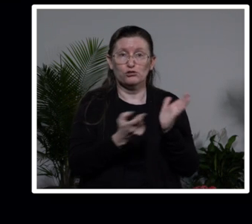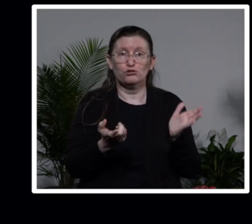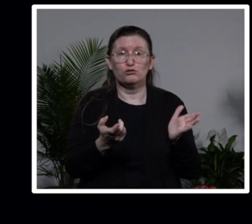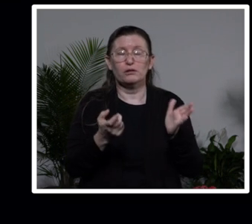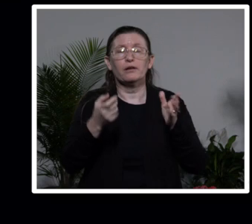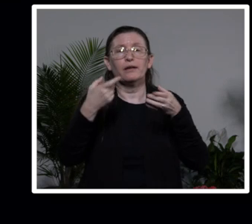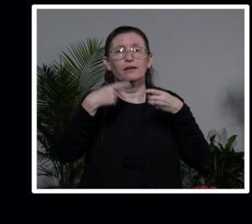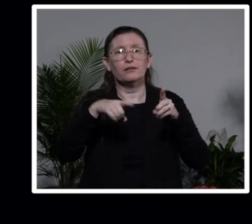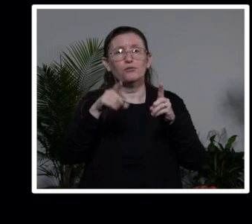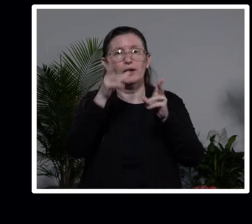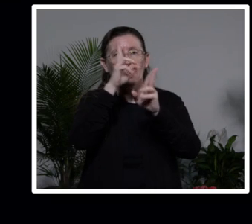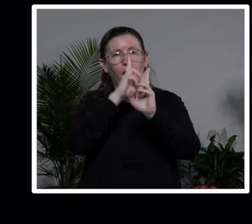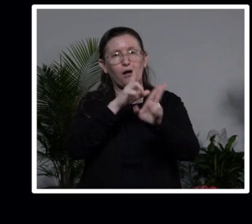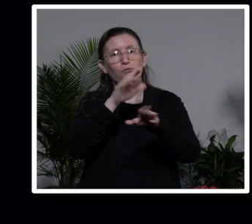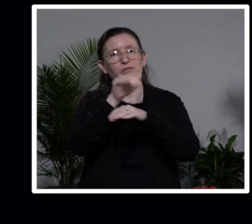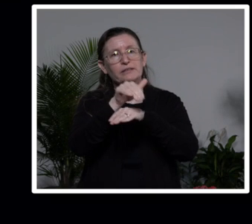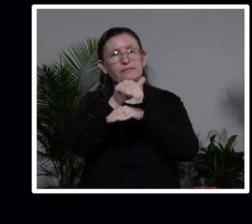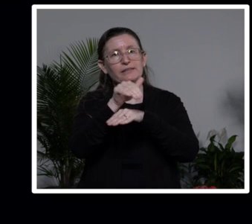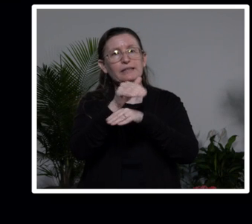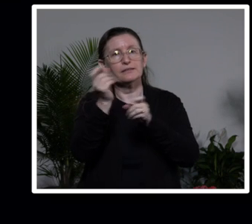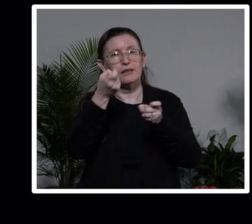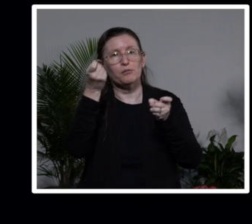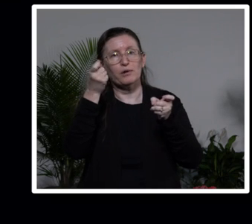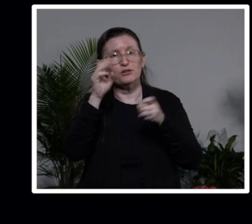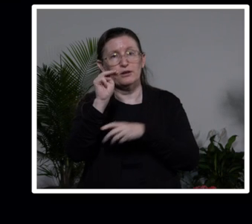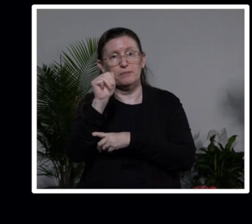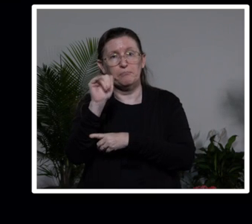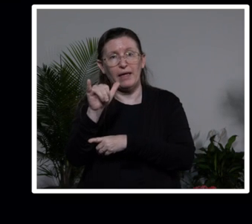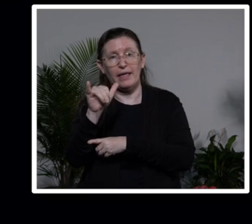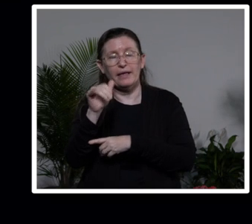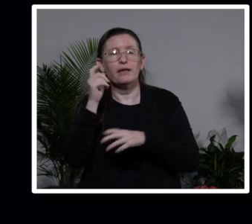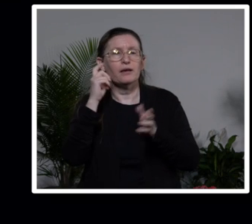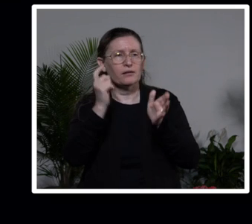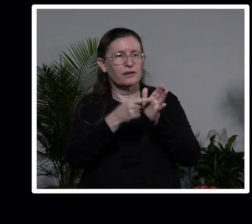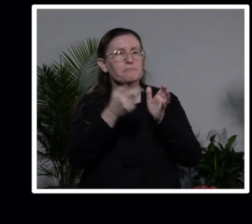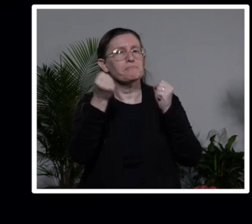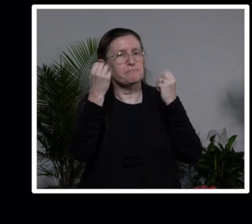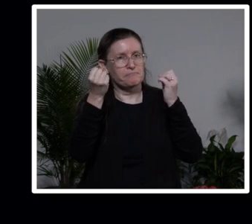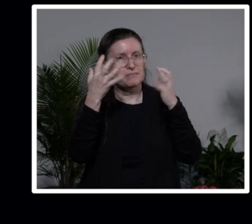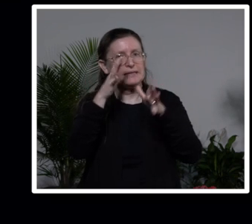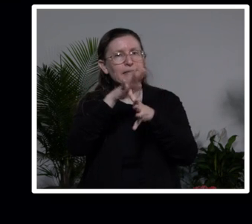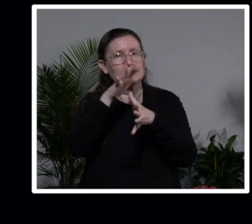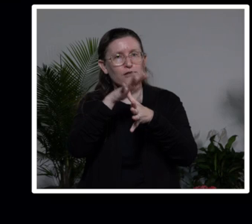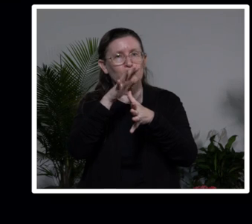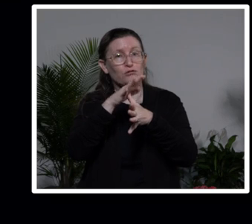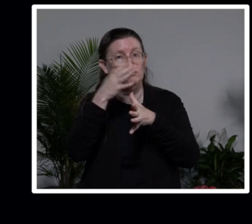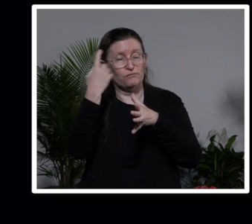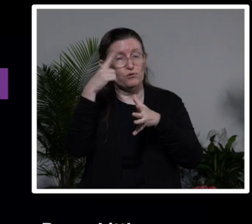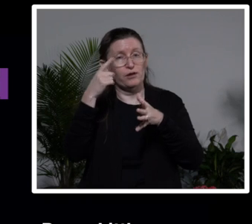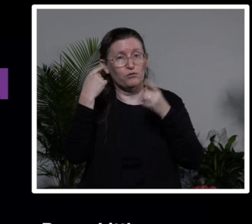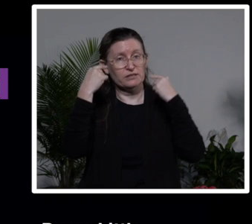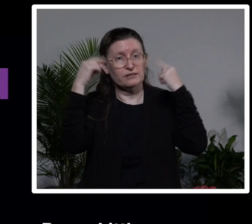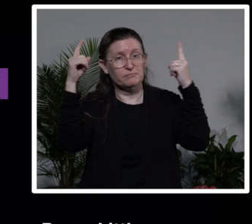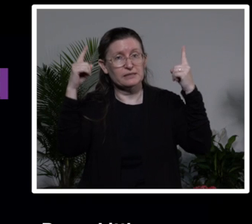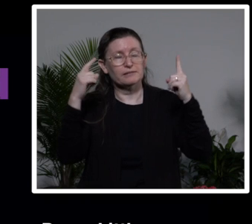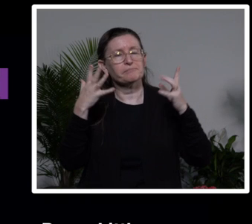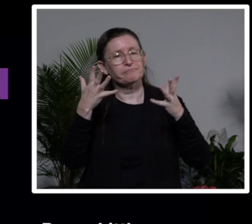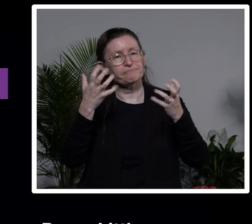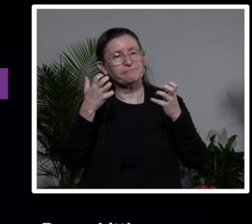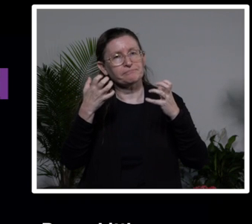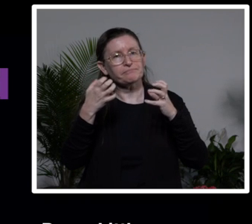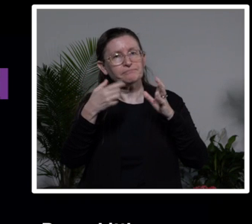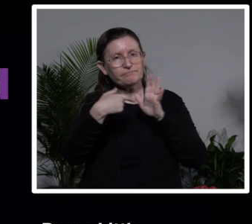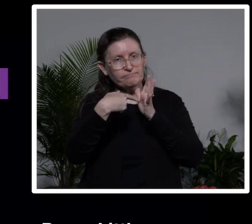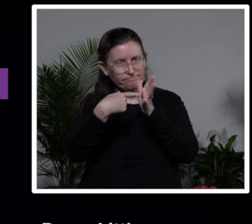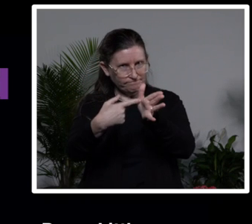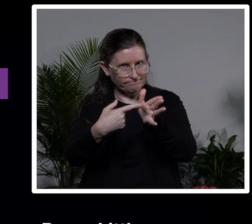Recognition. During our Honors Evening celebration in May, we recognized many of our seniors for various academic achievements. I'd like